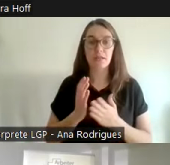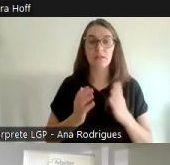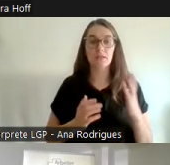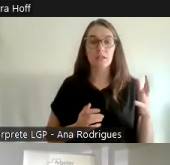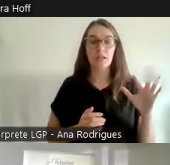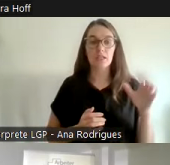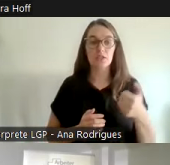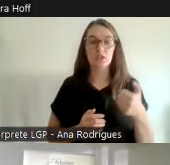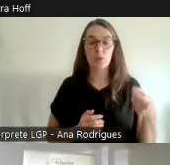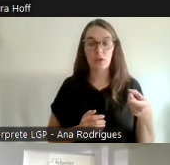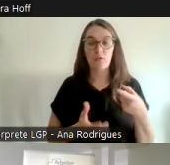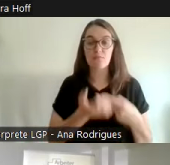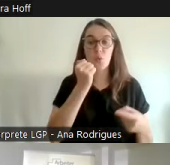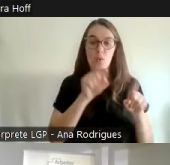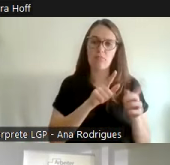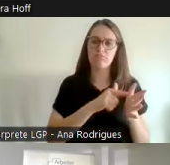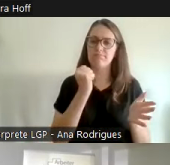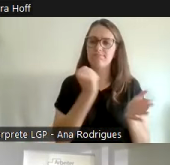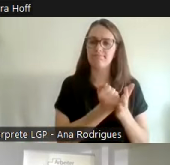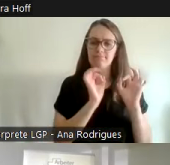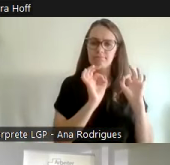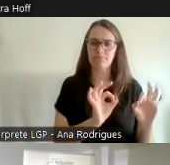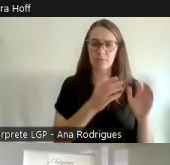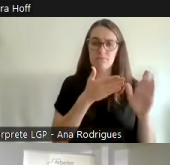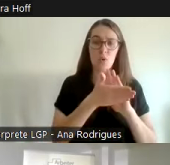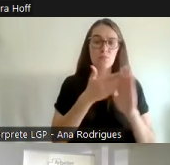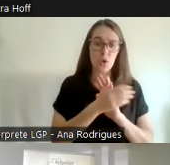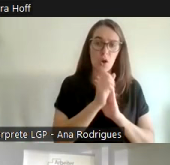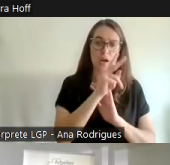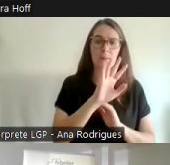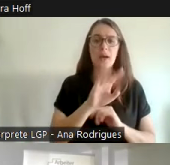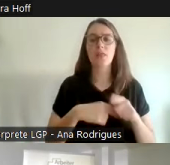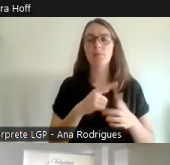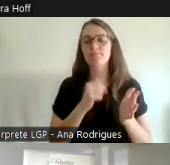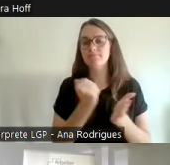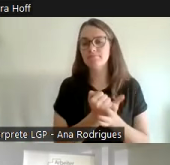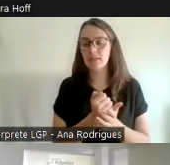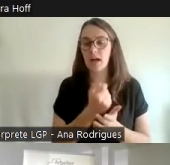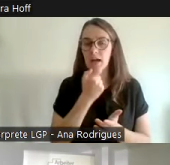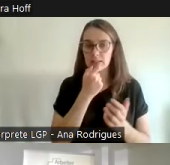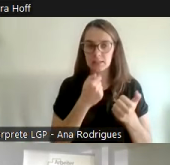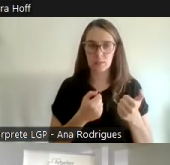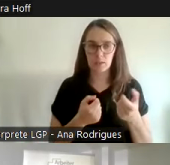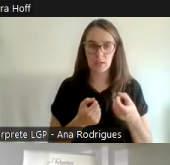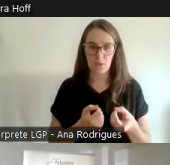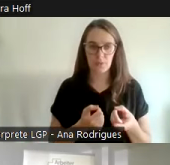59% of students whose parents did not go to college will then move from high school to